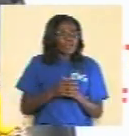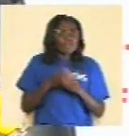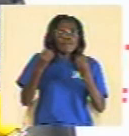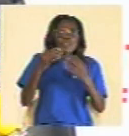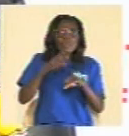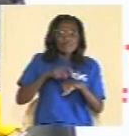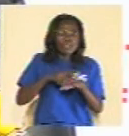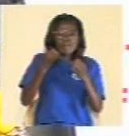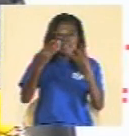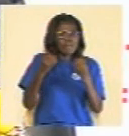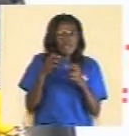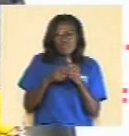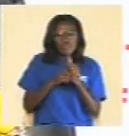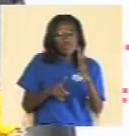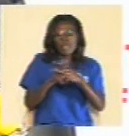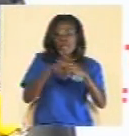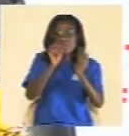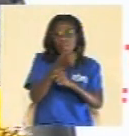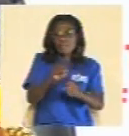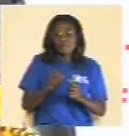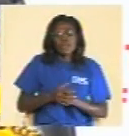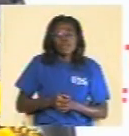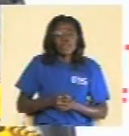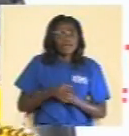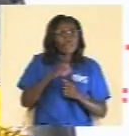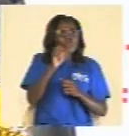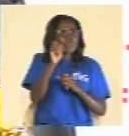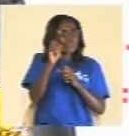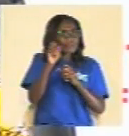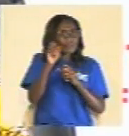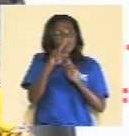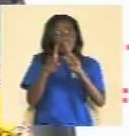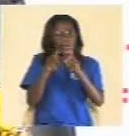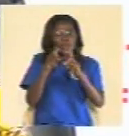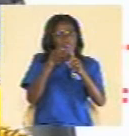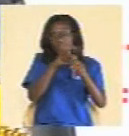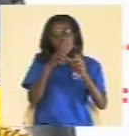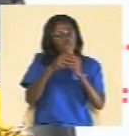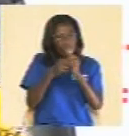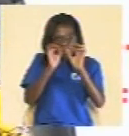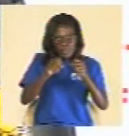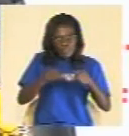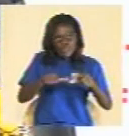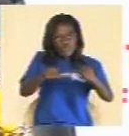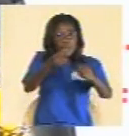not much problems with treatment of leprosy. So patients should go on and be treated. In as much as it's taking too long,